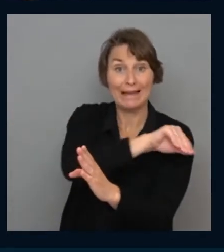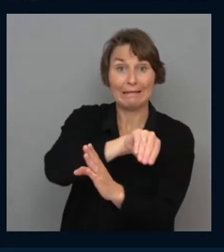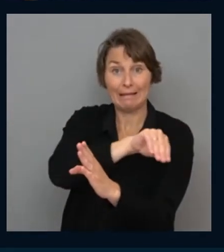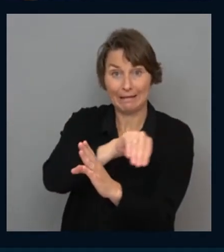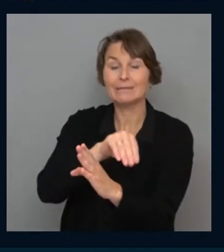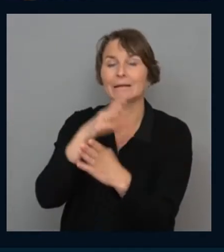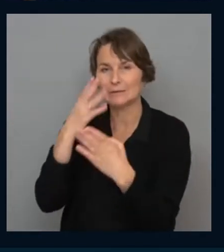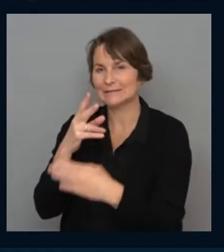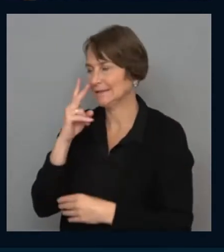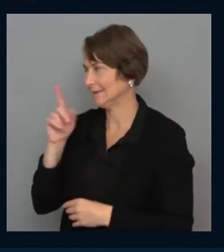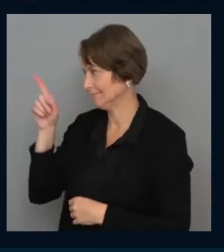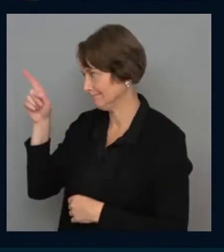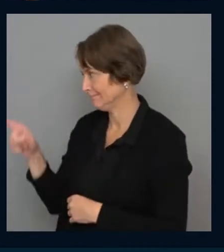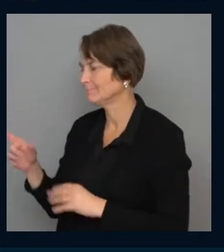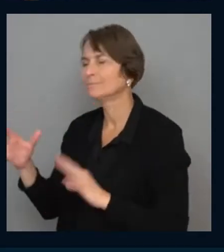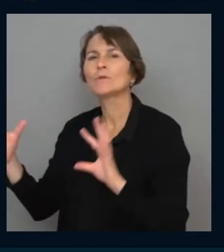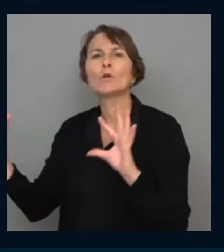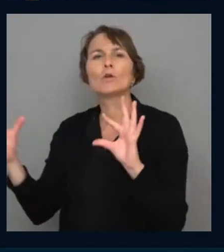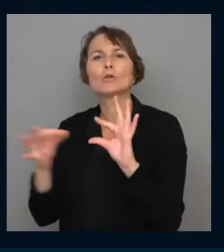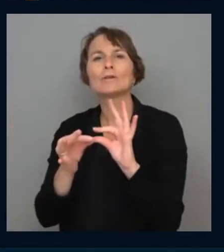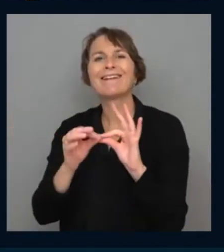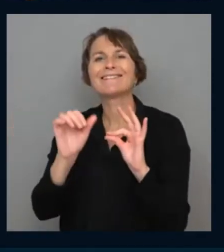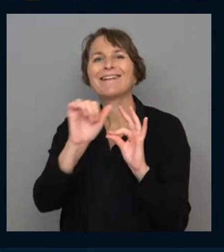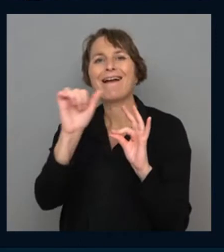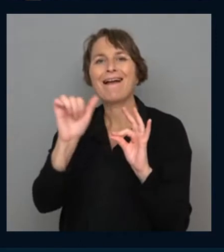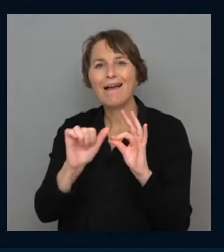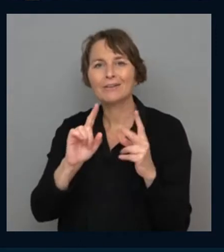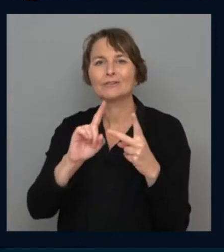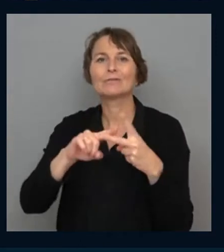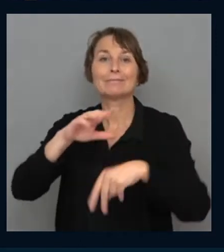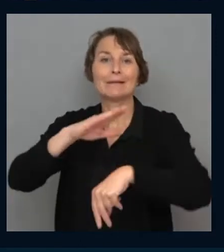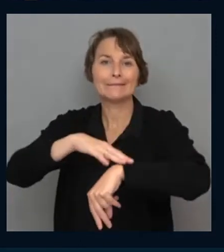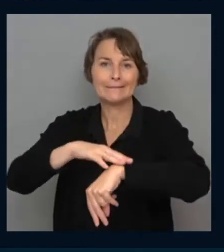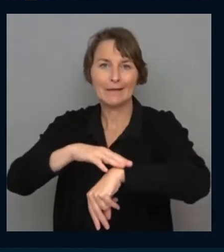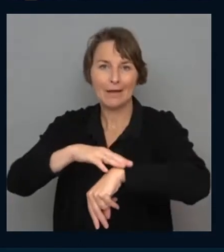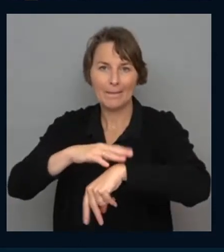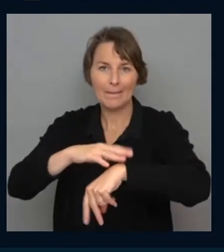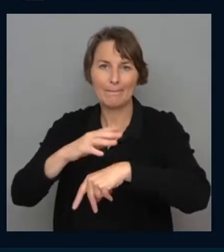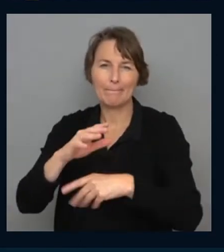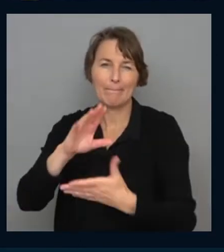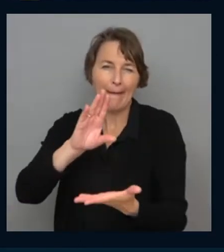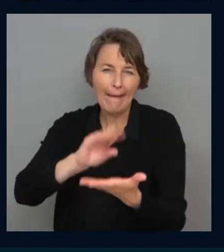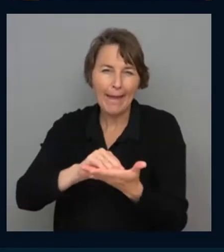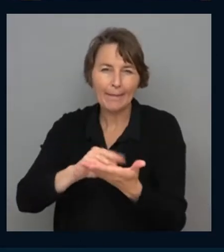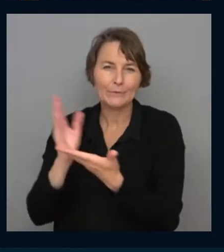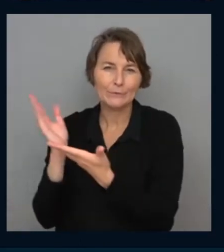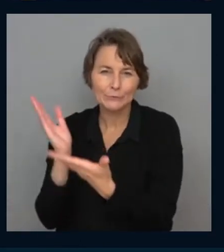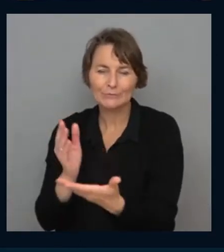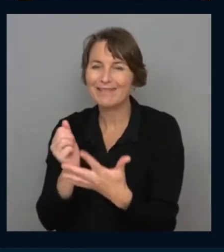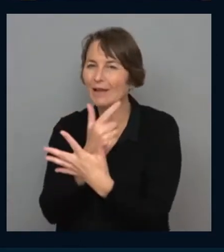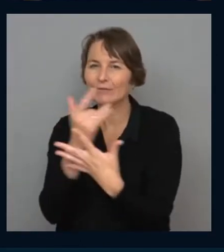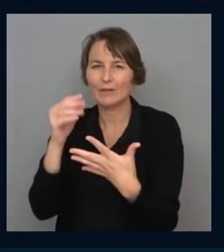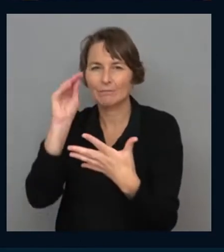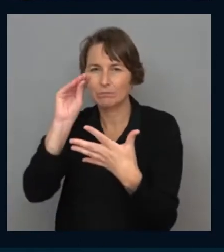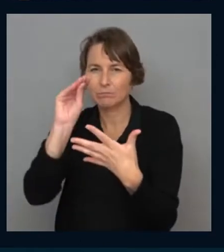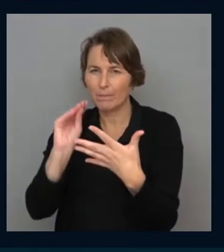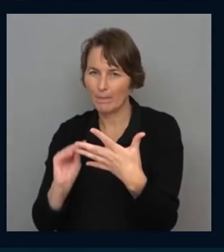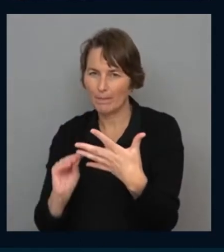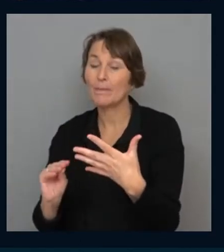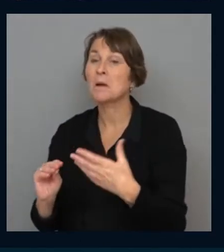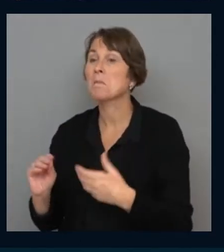the connection to the Azure subscription, what time of app service it is, it's all included in here. And I can add all sorts of other kind of